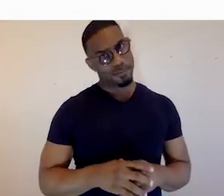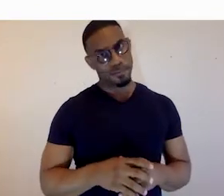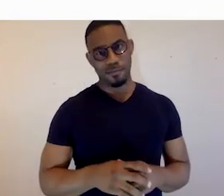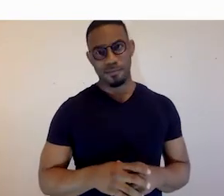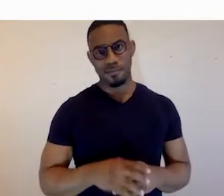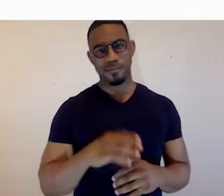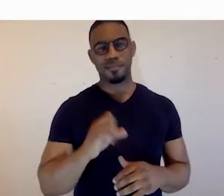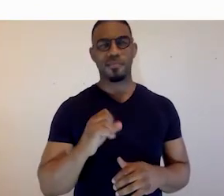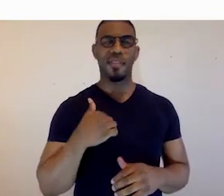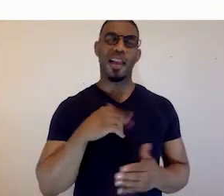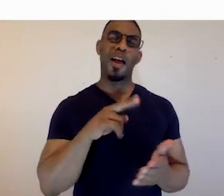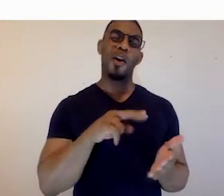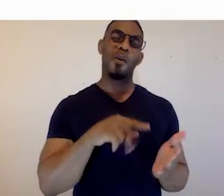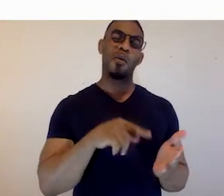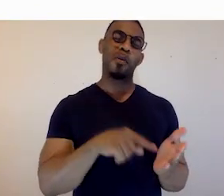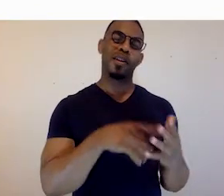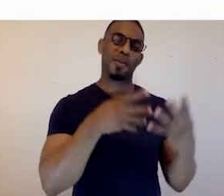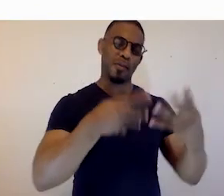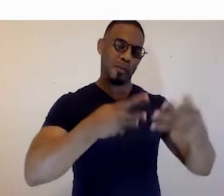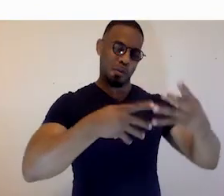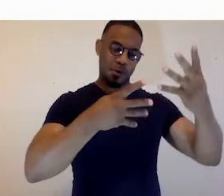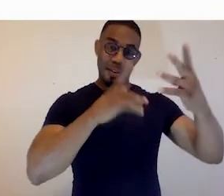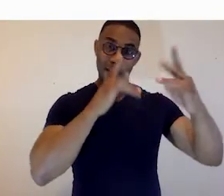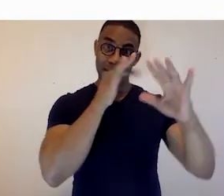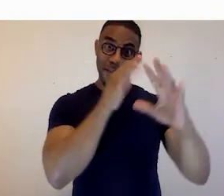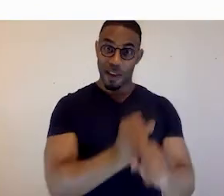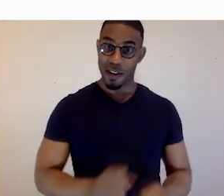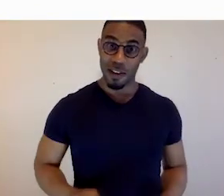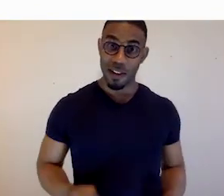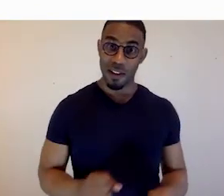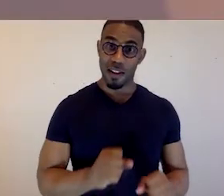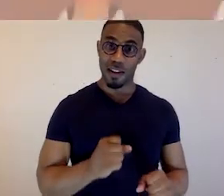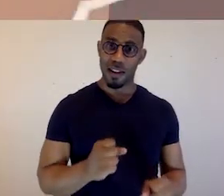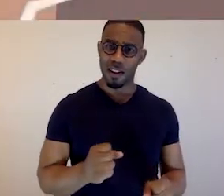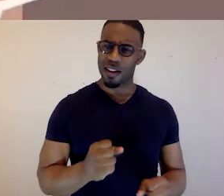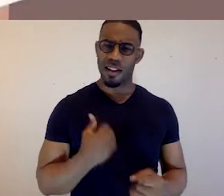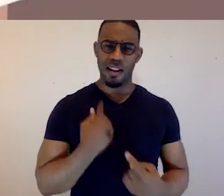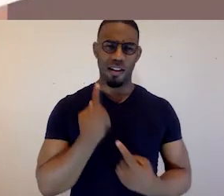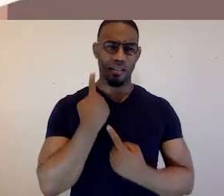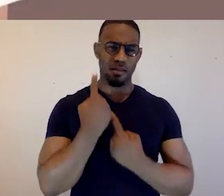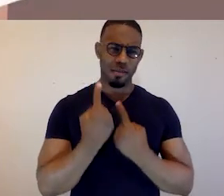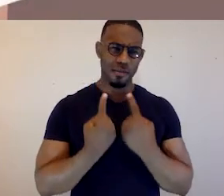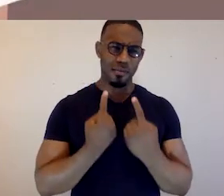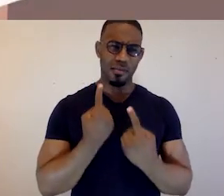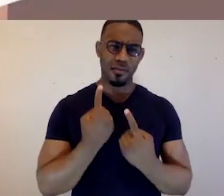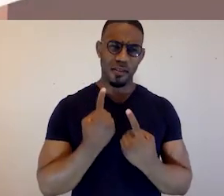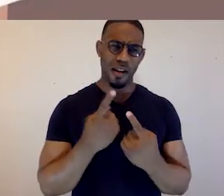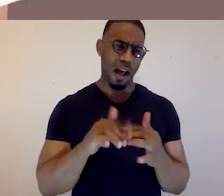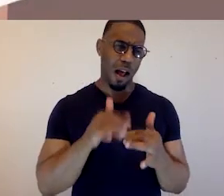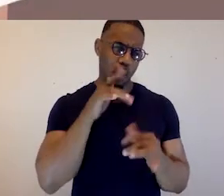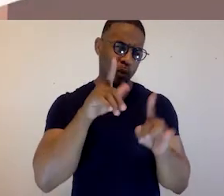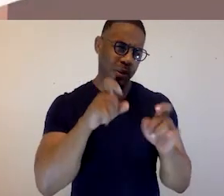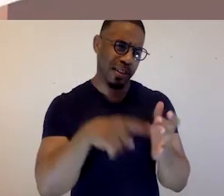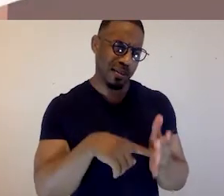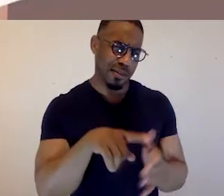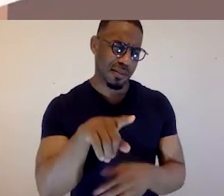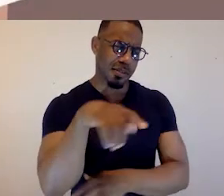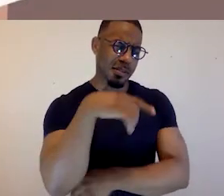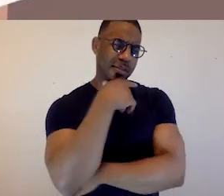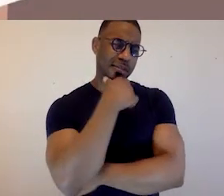So I was reading this thread. It was fascinating. And I got to wondering, how would you test